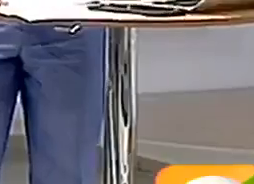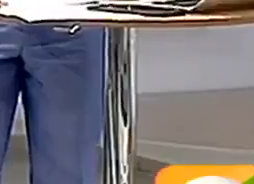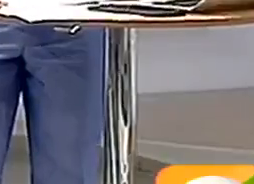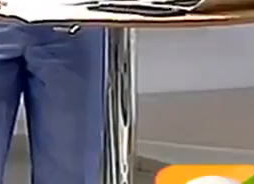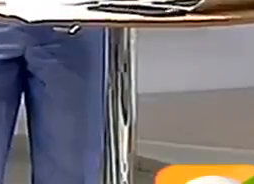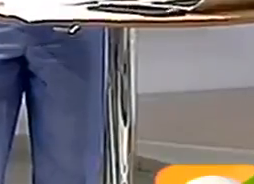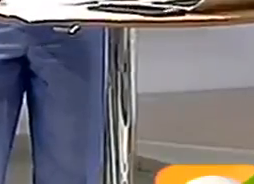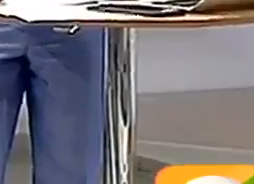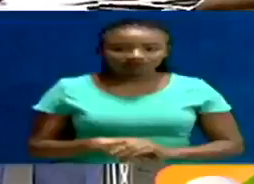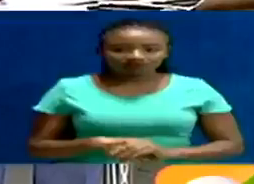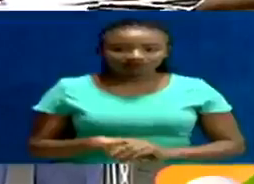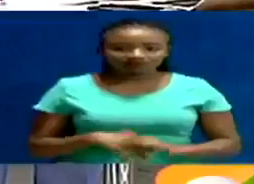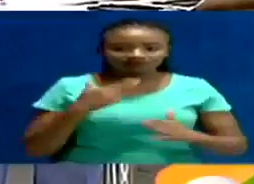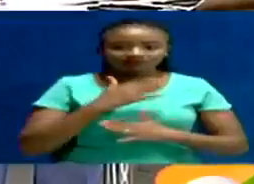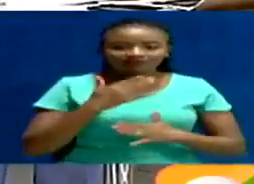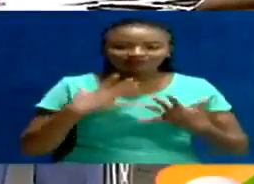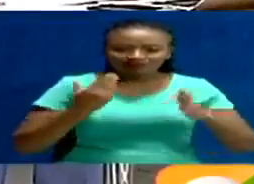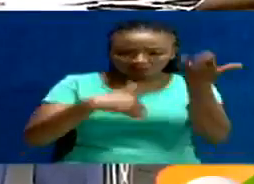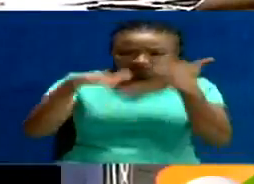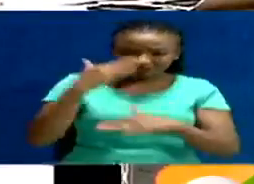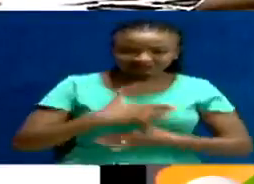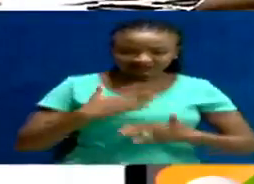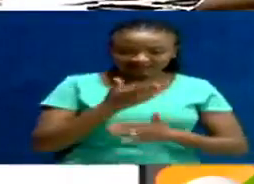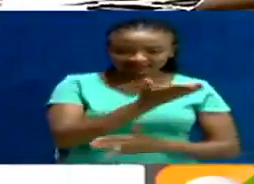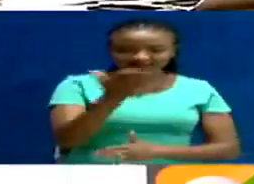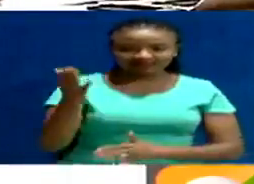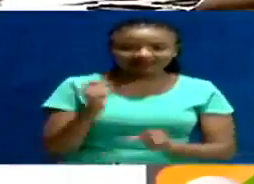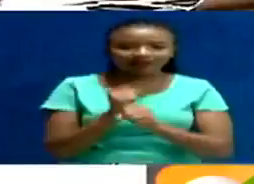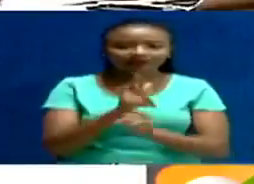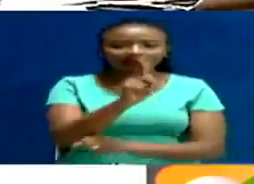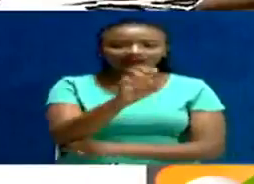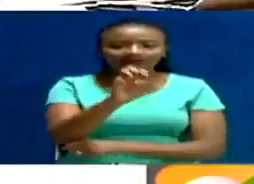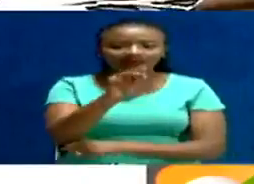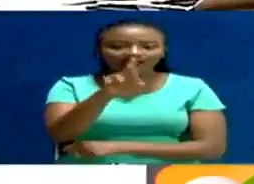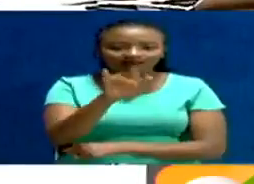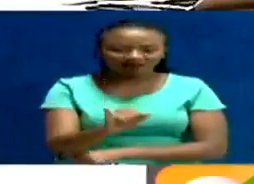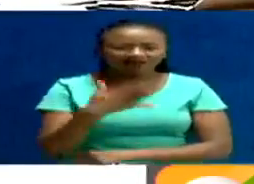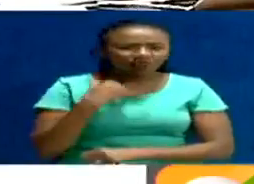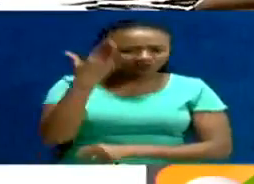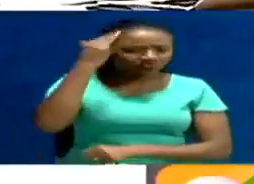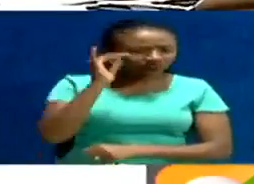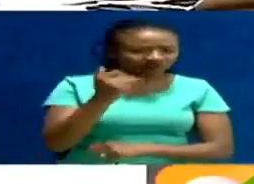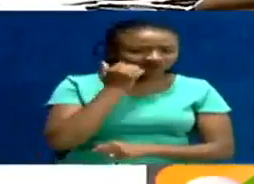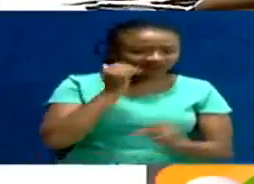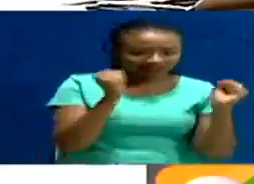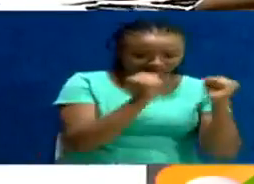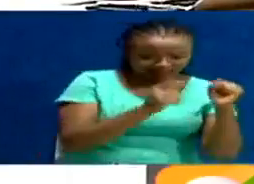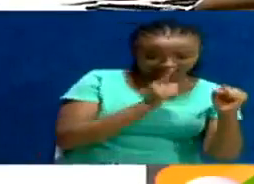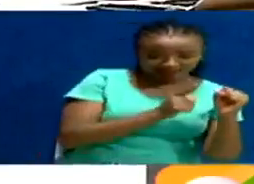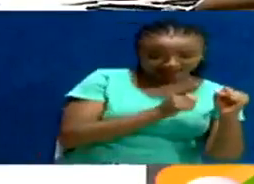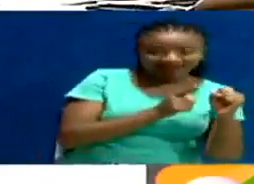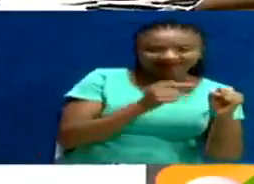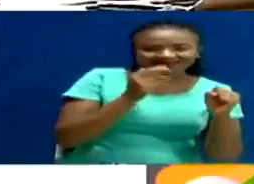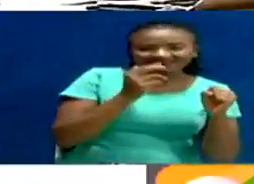So scientists at the Kenya Medical Research Institute in Kisumu are racing against time to find out whether malaria is a risk factor for